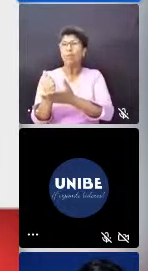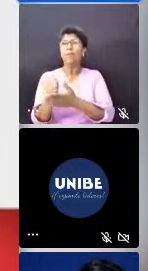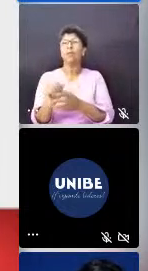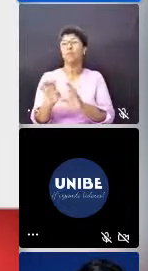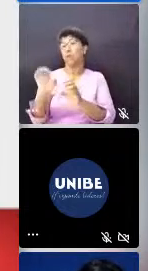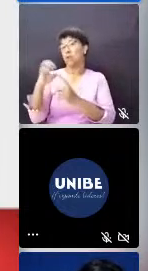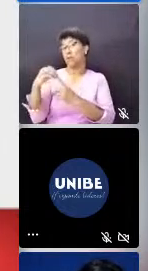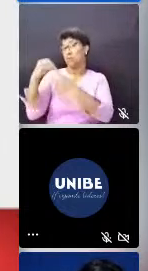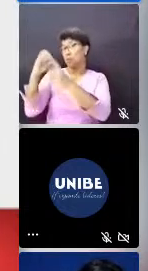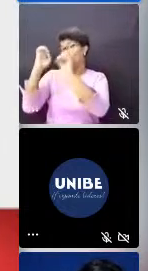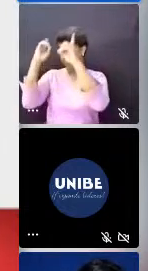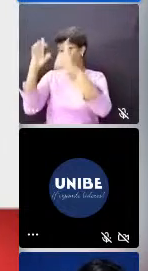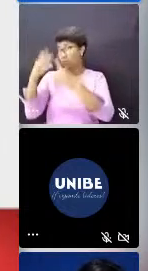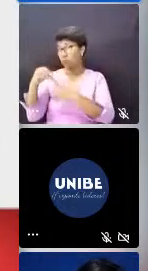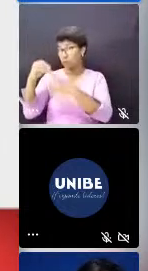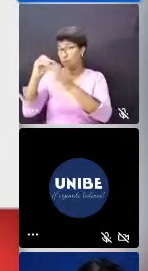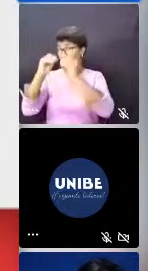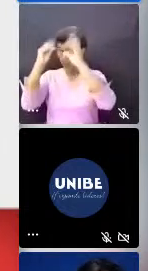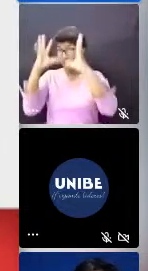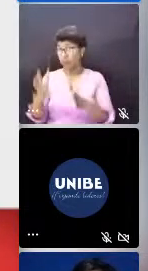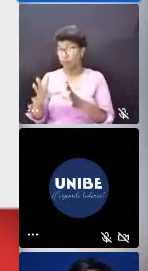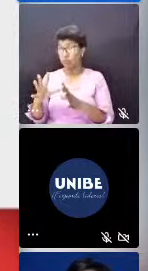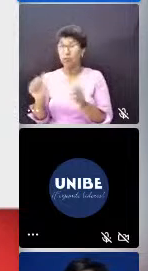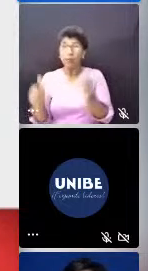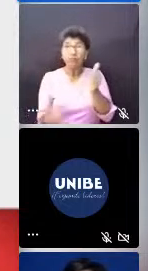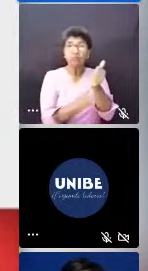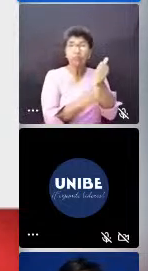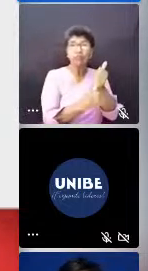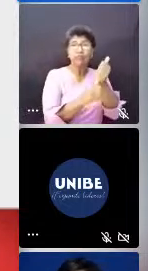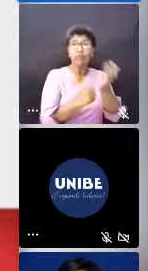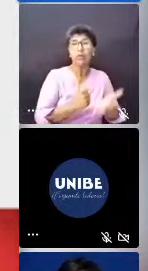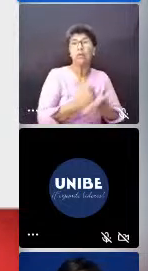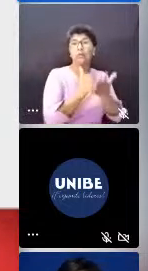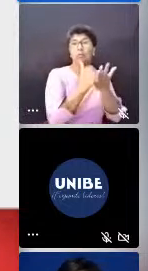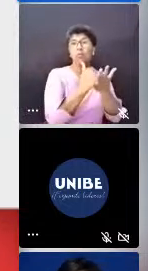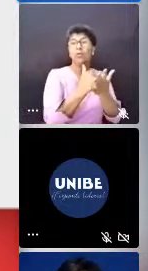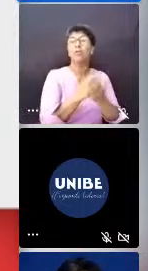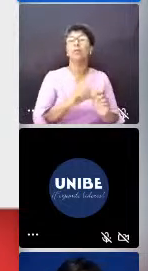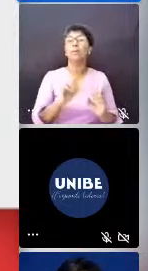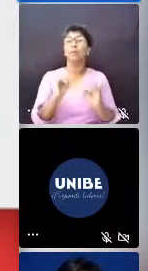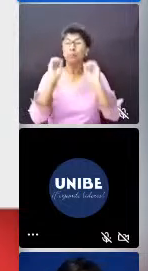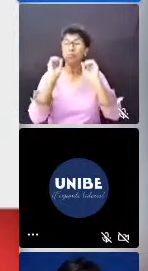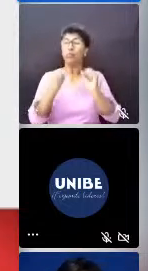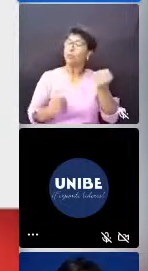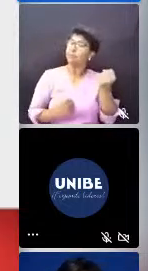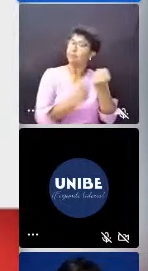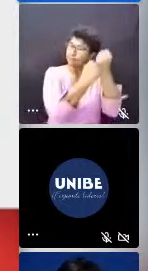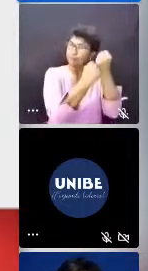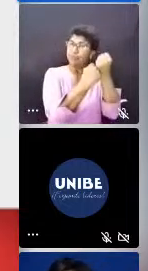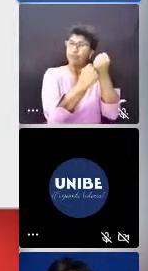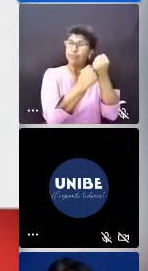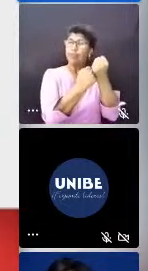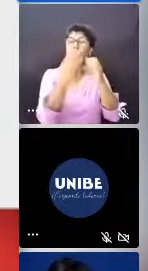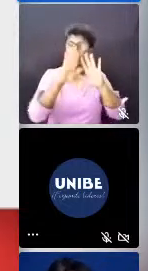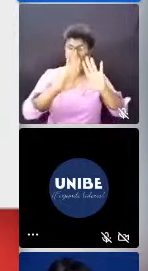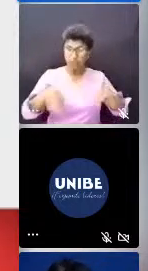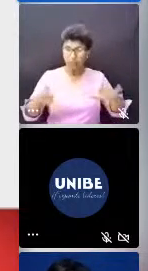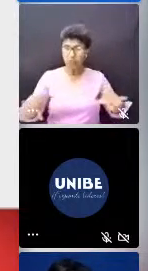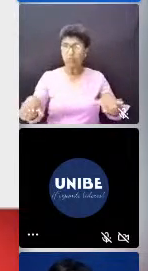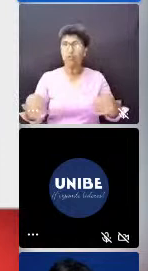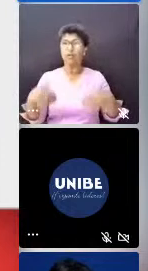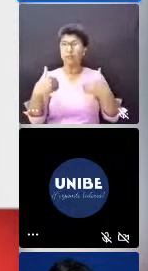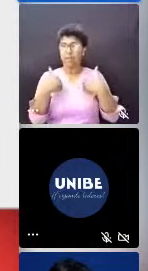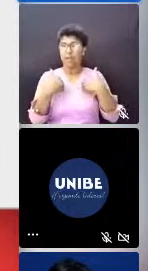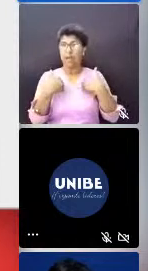pedagogue, together with counseling and psychological and pedagogical support for a child with